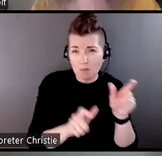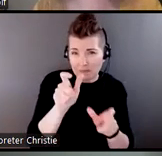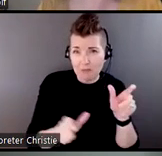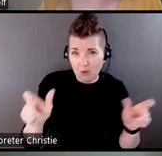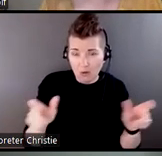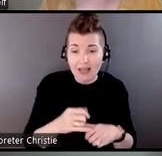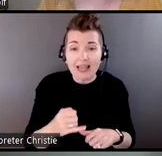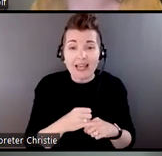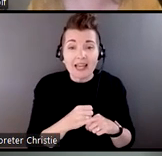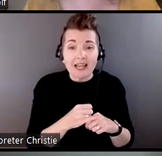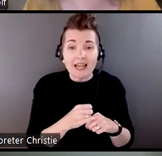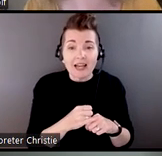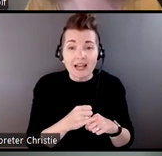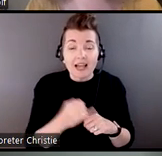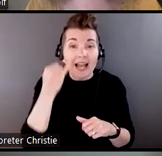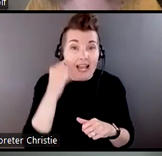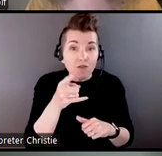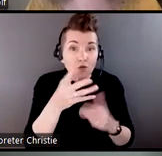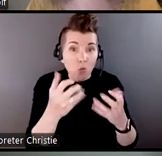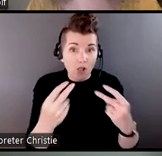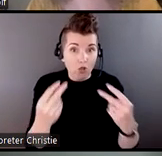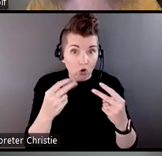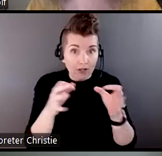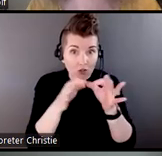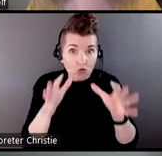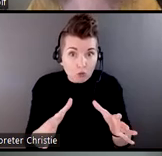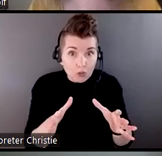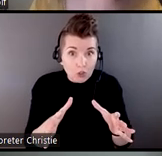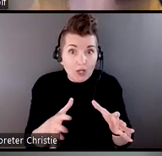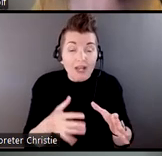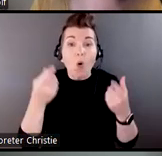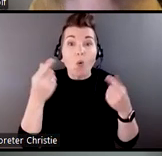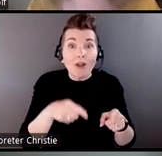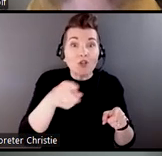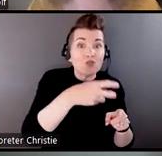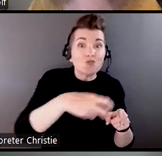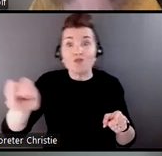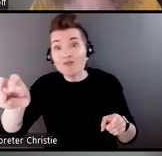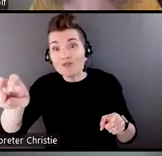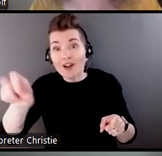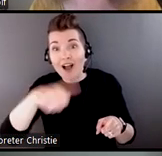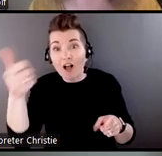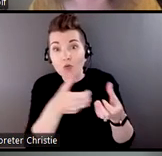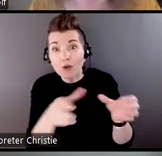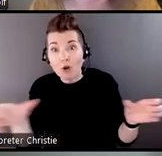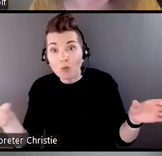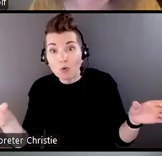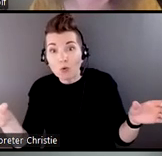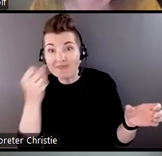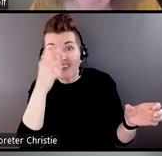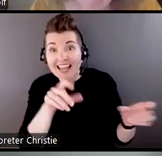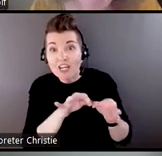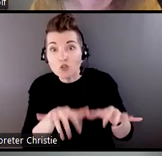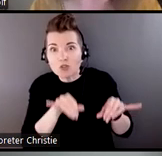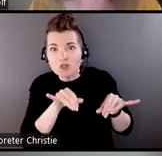make sure that you take advantage of our interpreters and you are put in another room, please come back to the main room. That's where the interpreters